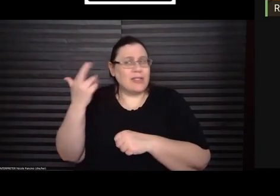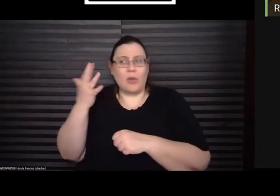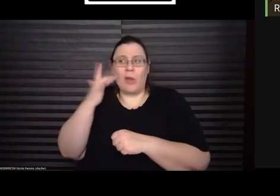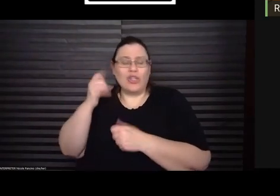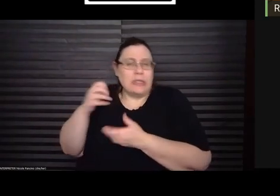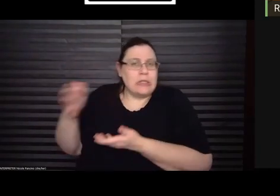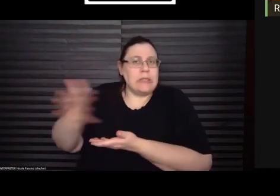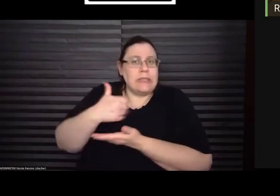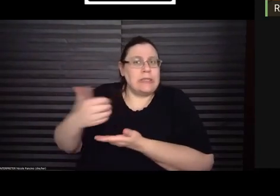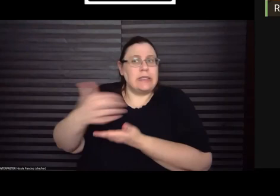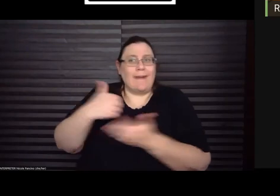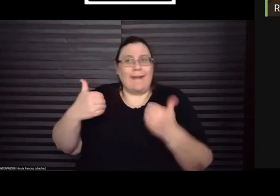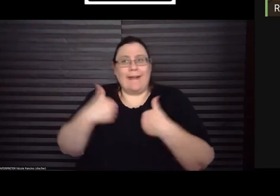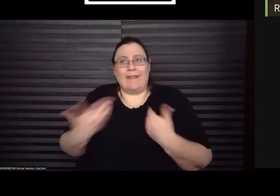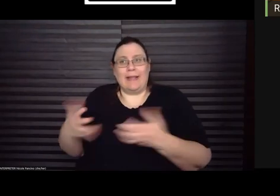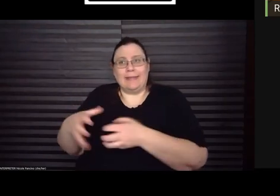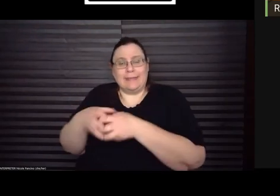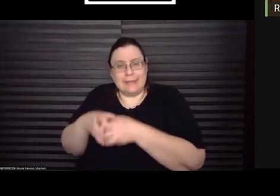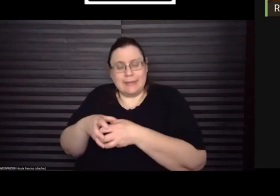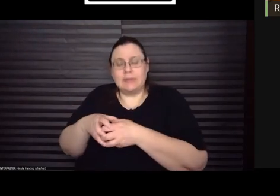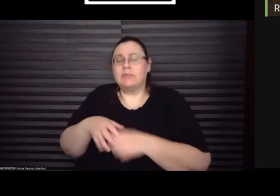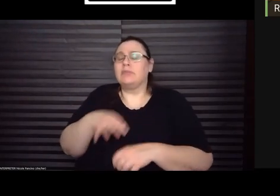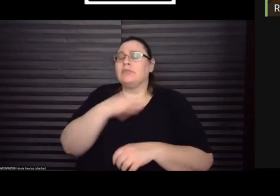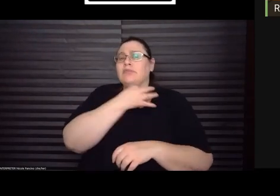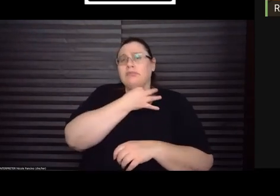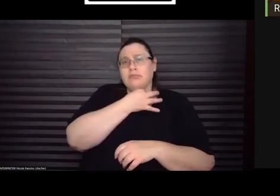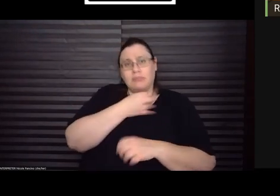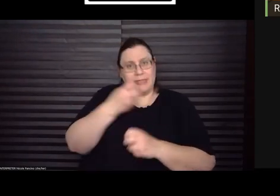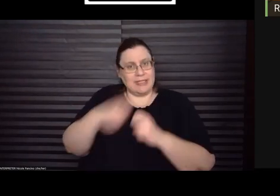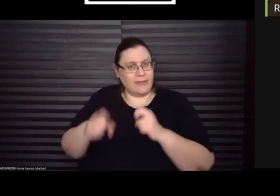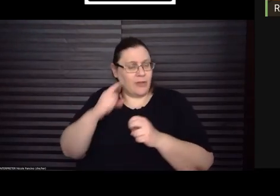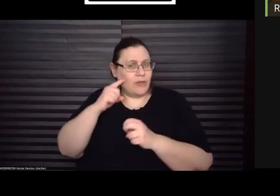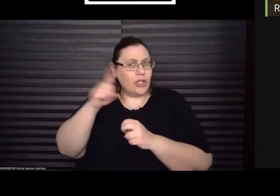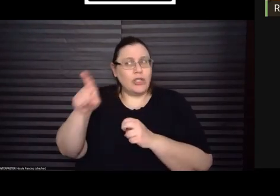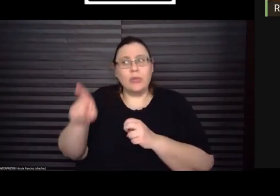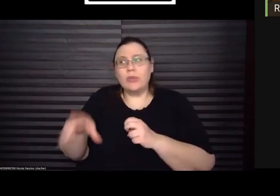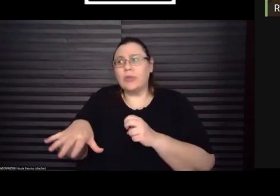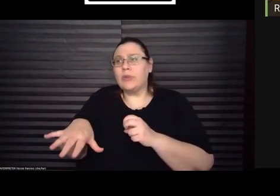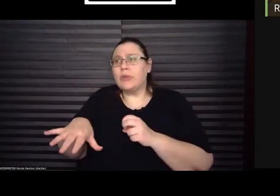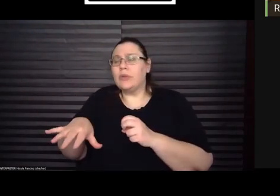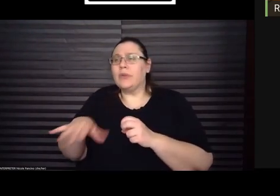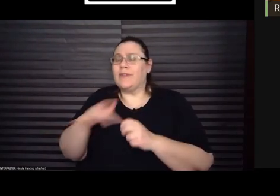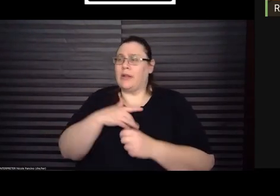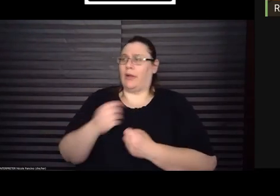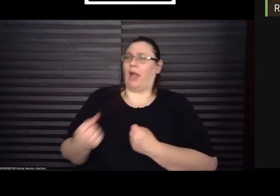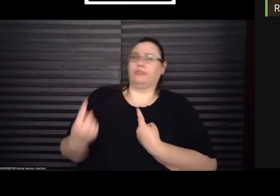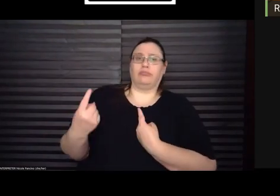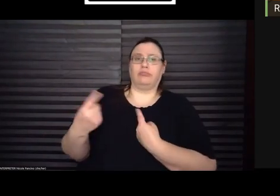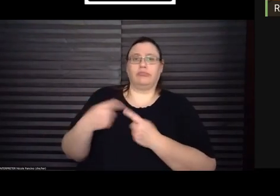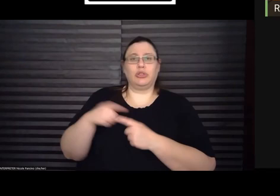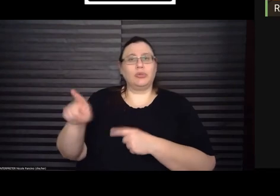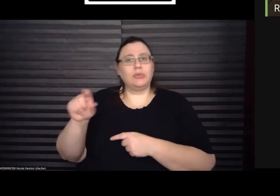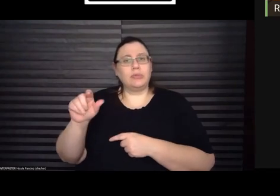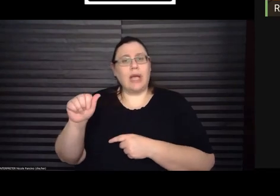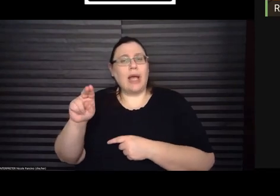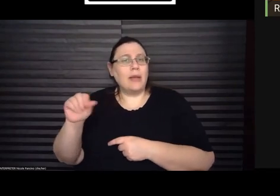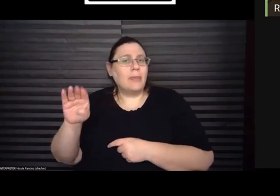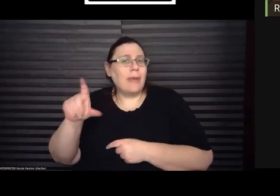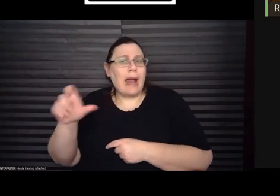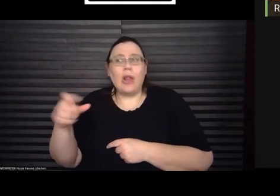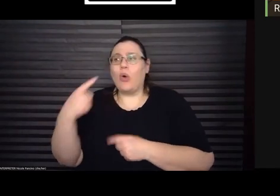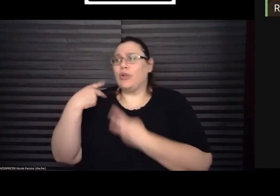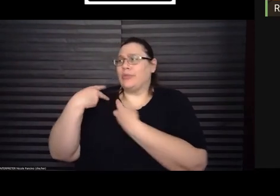this need to collect and possess things. How difficult for you was it to find empathy with her, or were you drawing